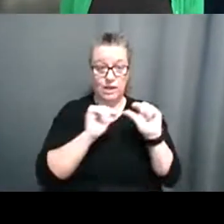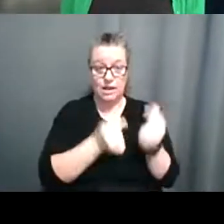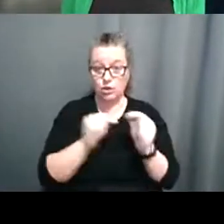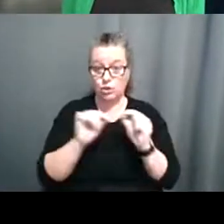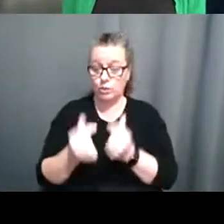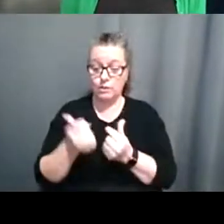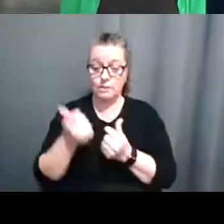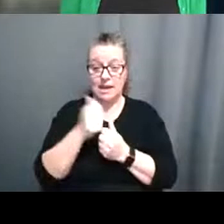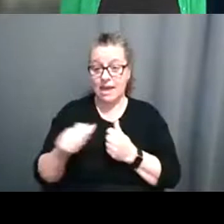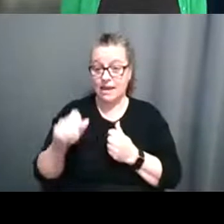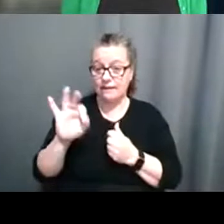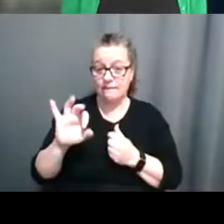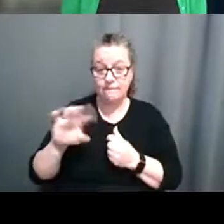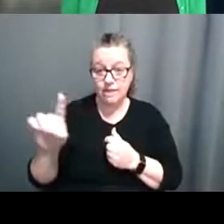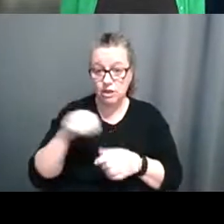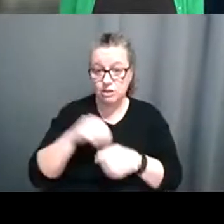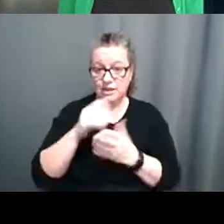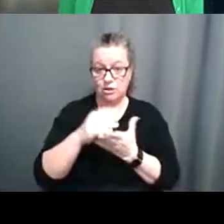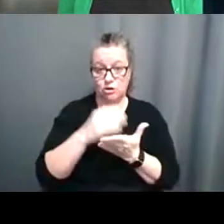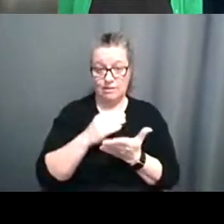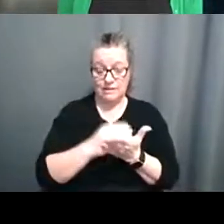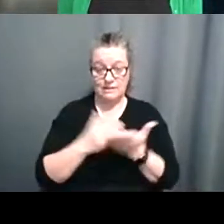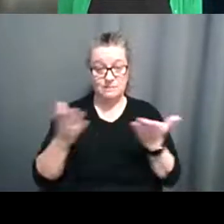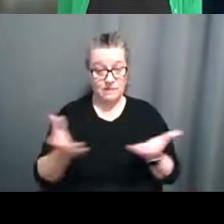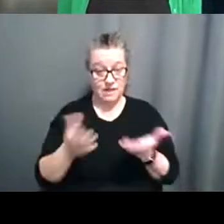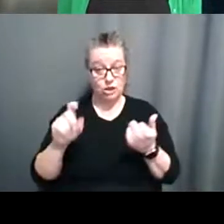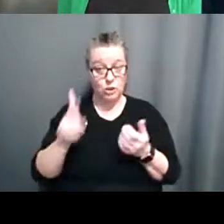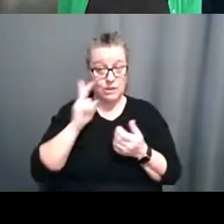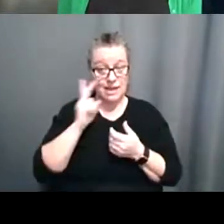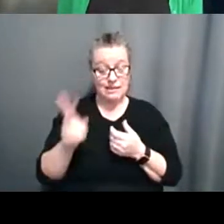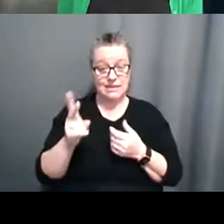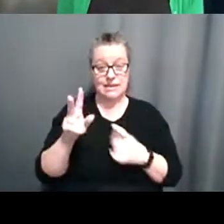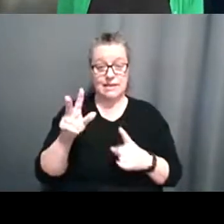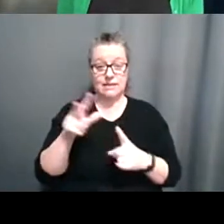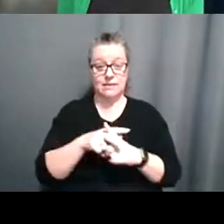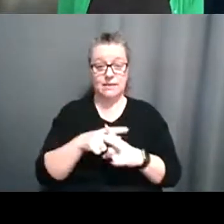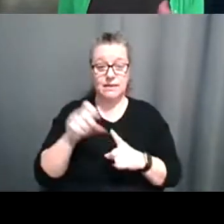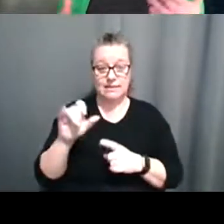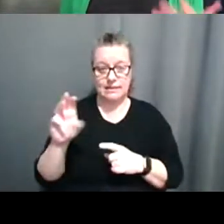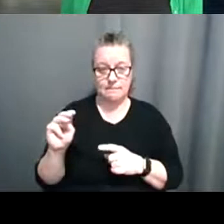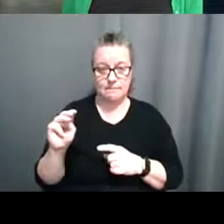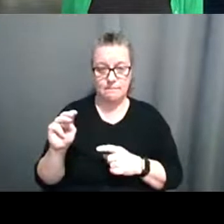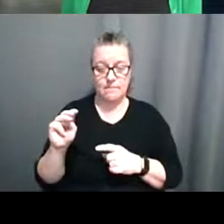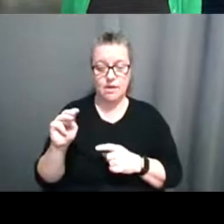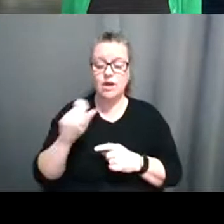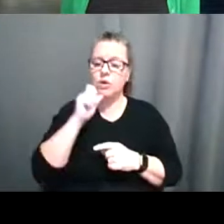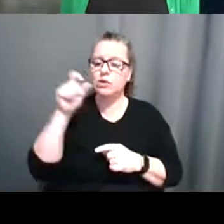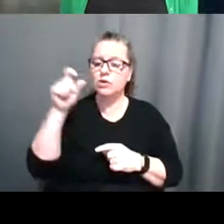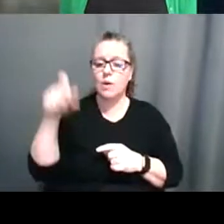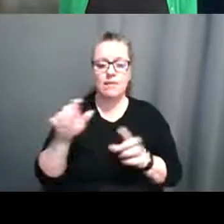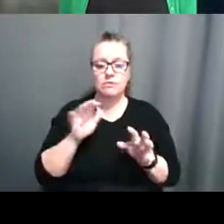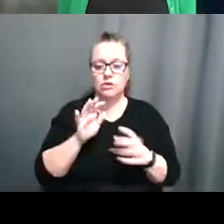field in your list. Here, you can see that we have it by assigned SIM, and you do not have to choose